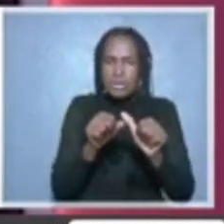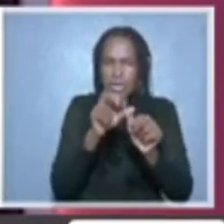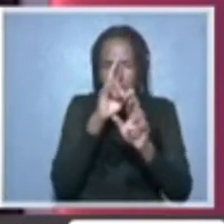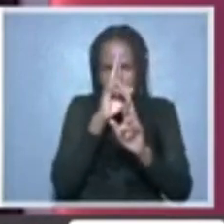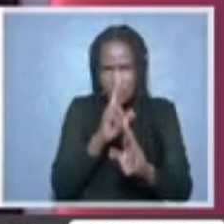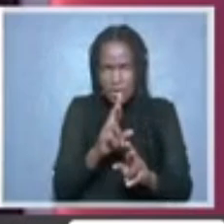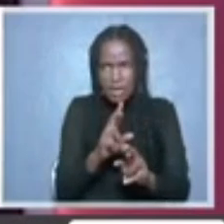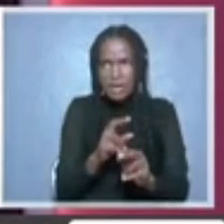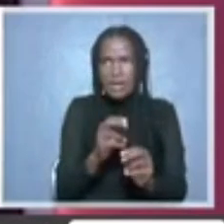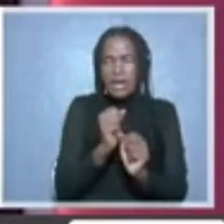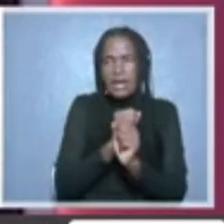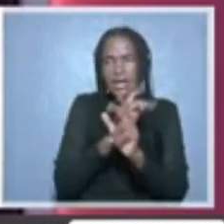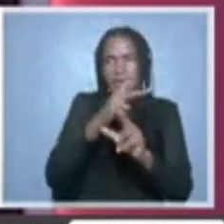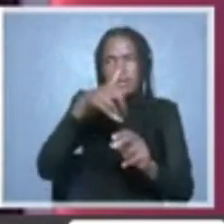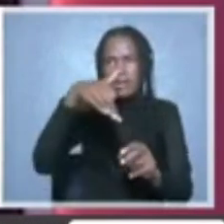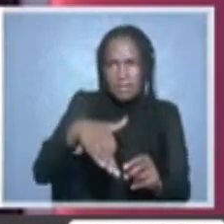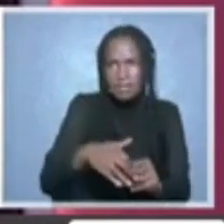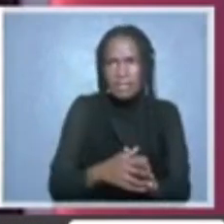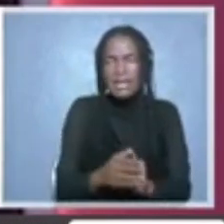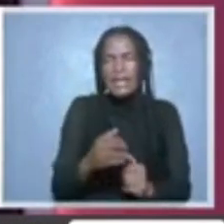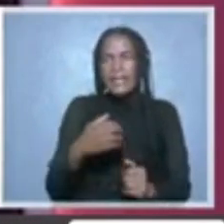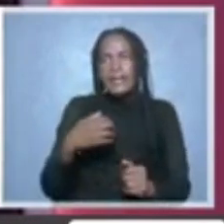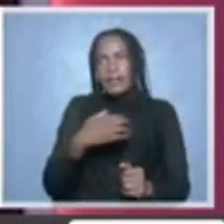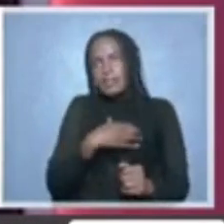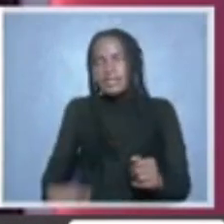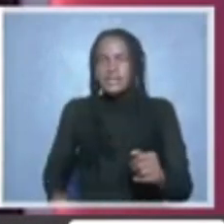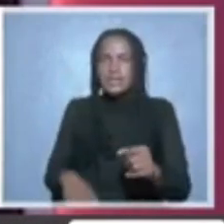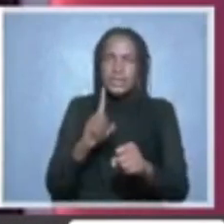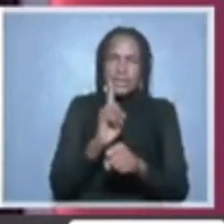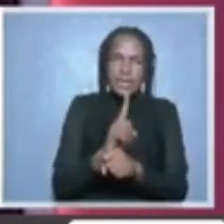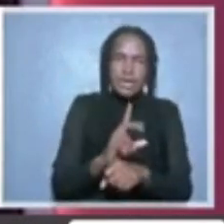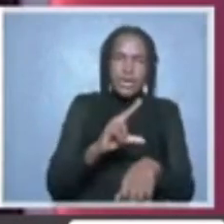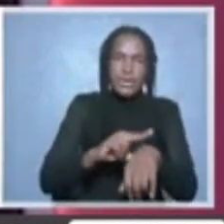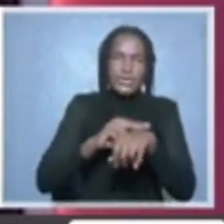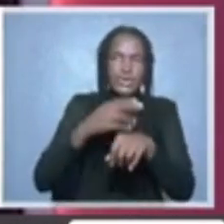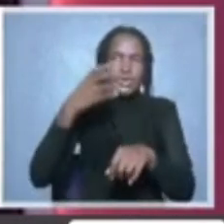Namibia's hero and founding president, Dr. Sam Nujoma. We'll be back